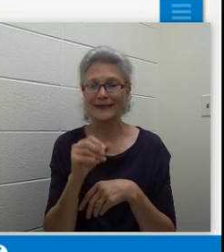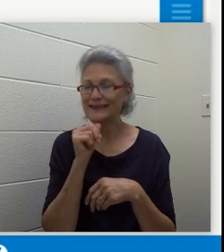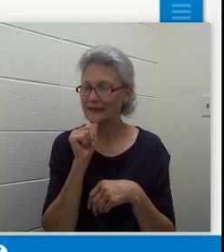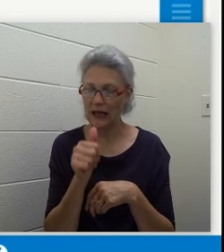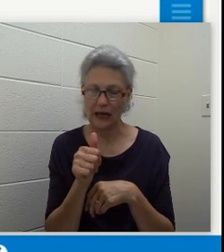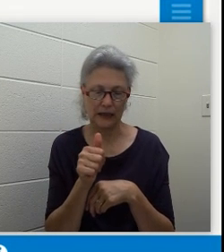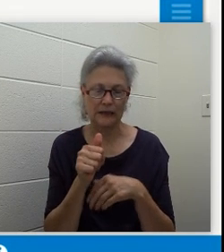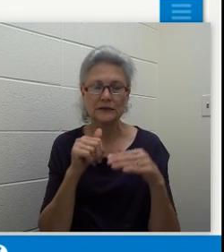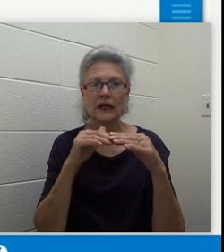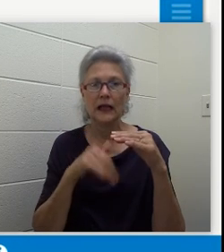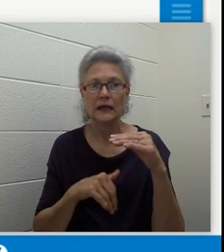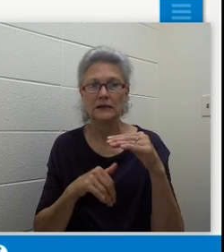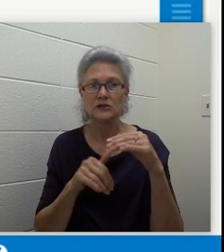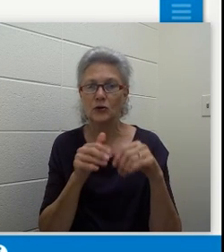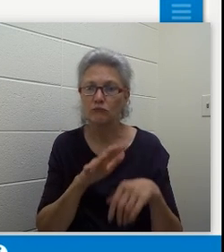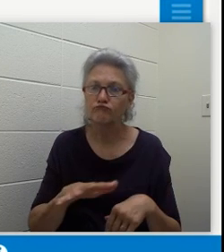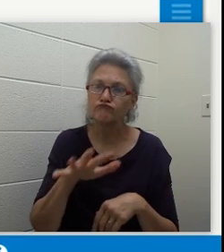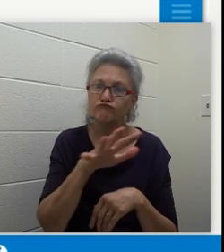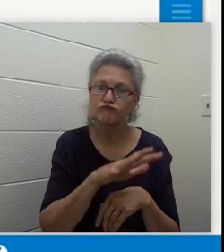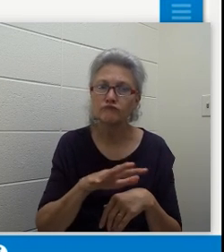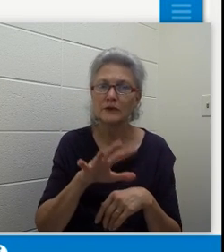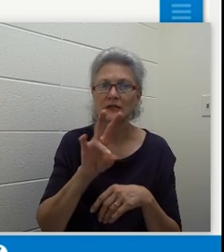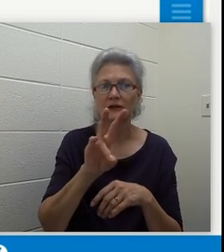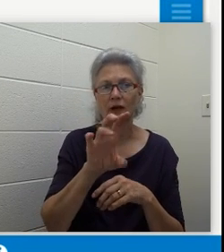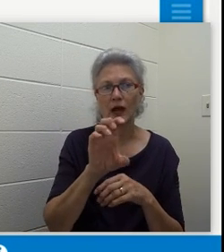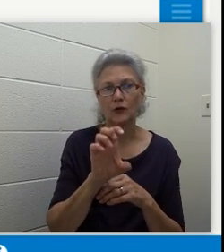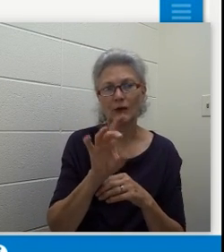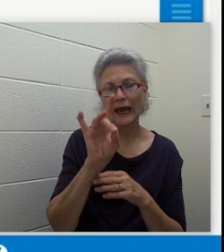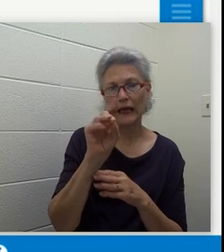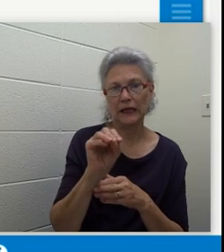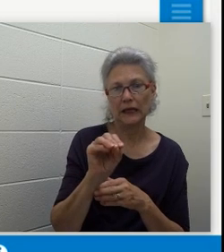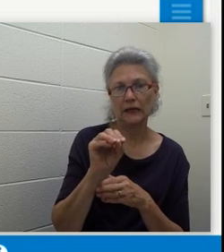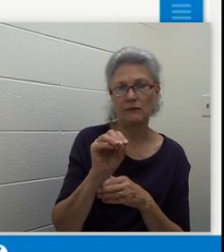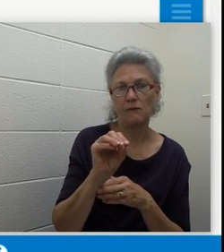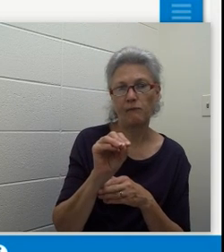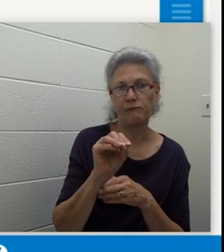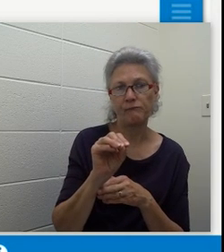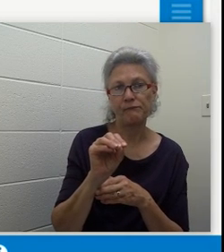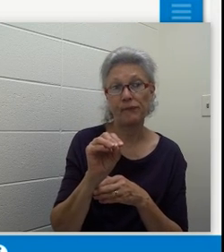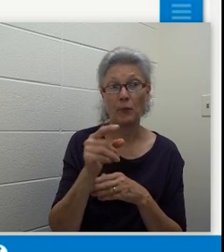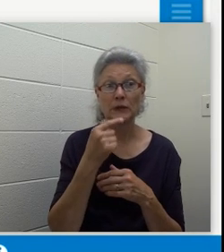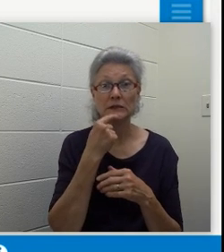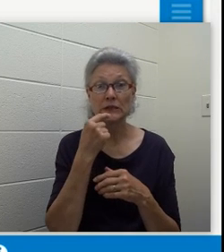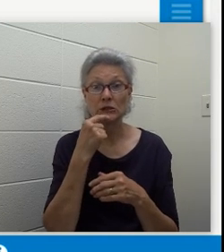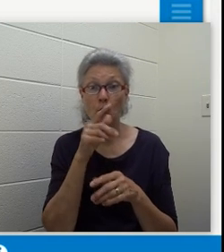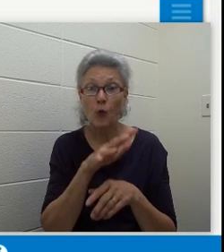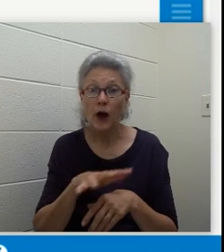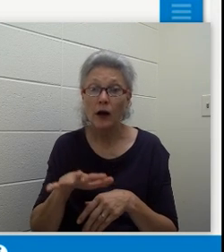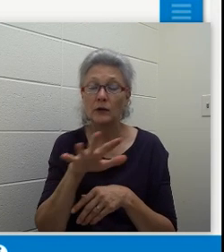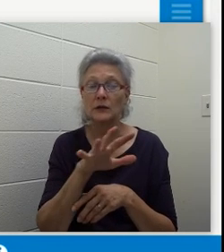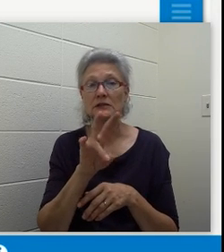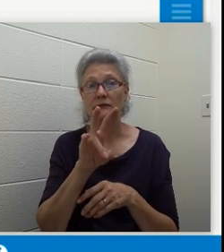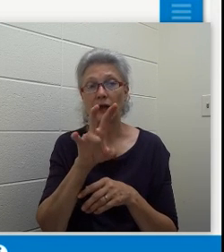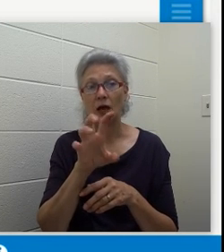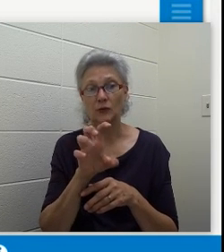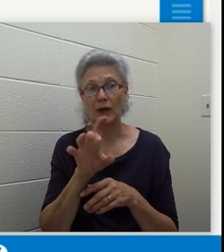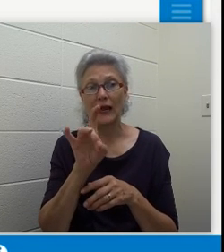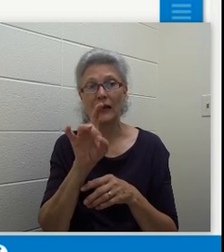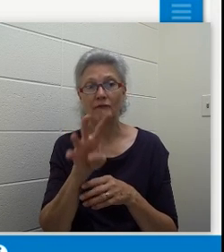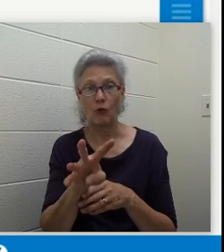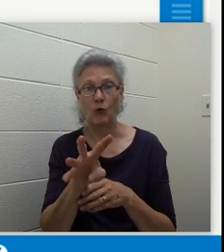this case, it's less, so I'm rounding to 780. So when it says round 784 to